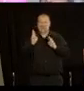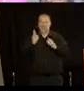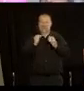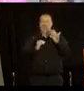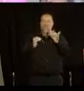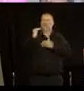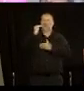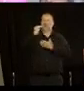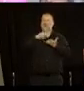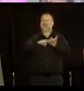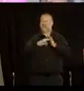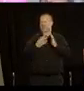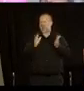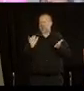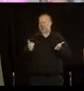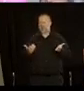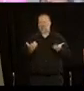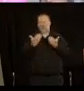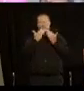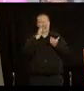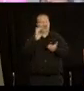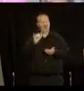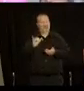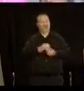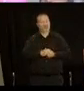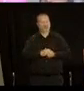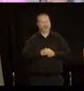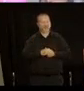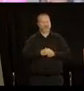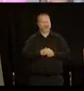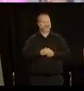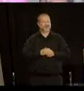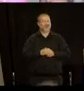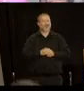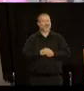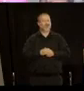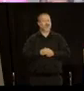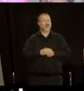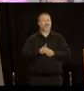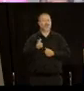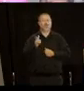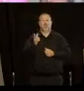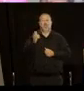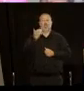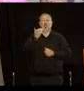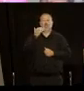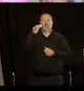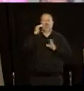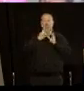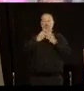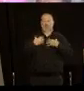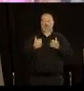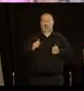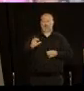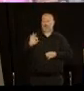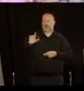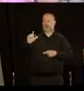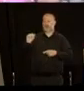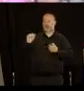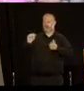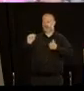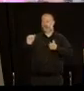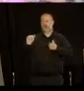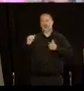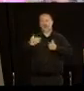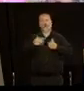that means. So I want to thank you for that. As the head of the Department of Health at Florida,